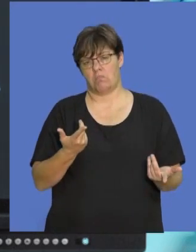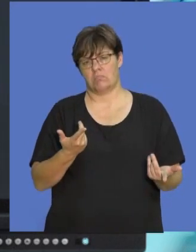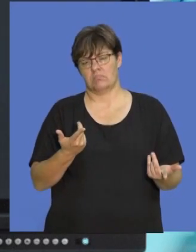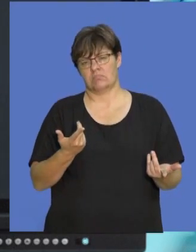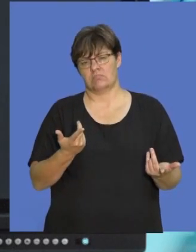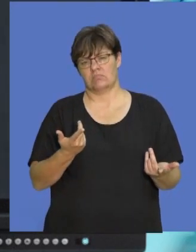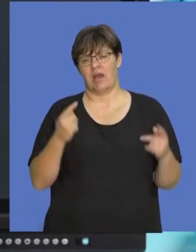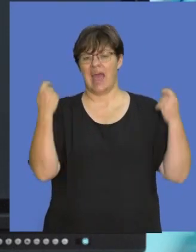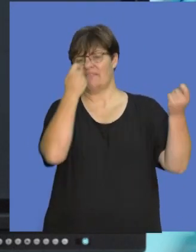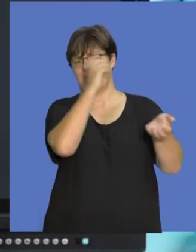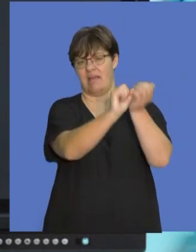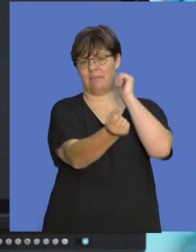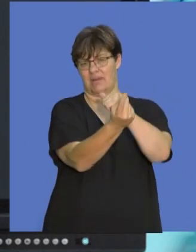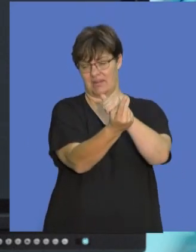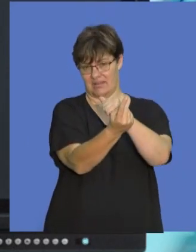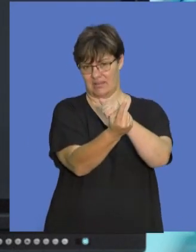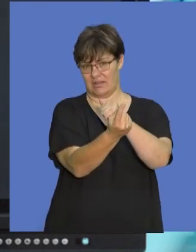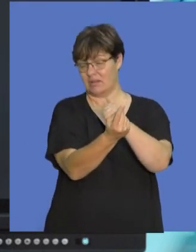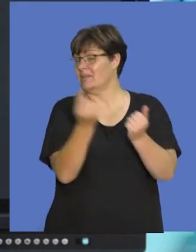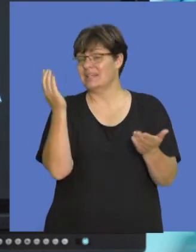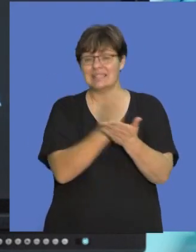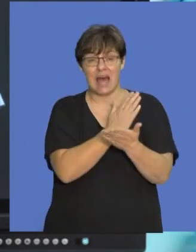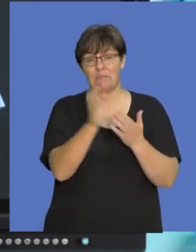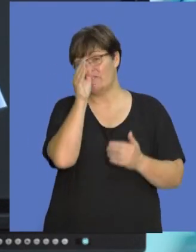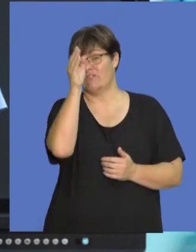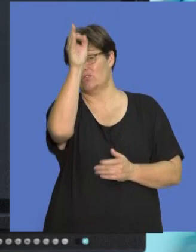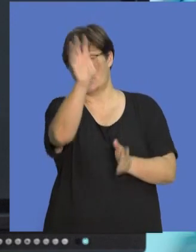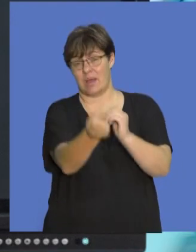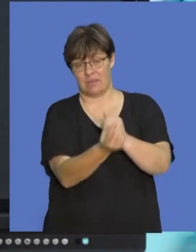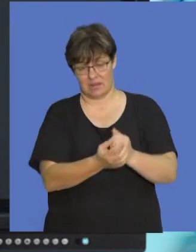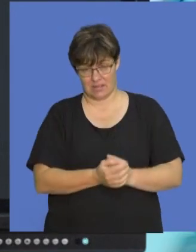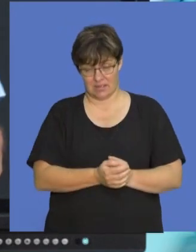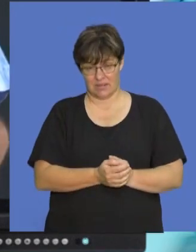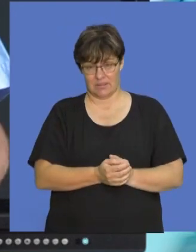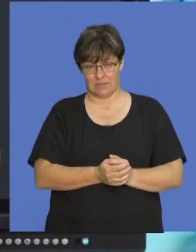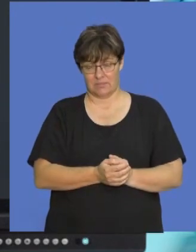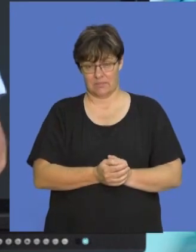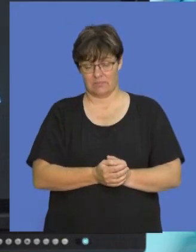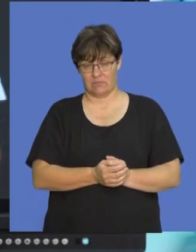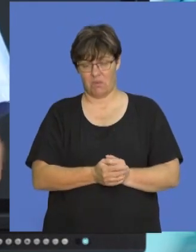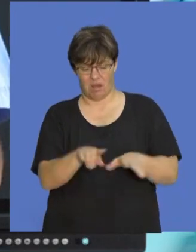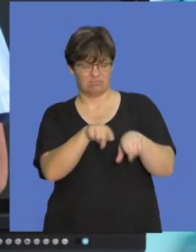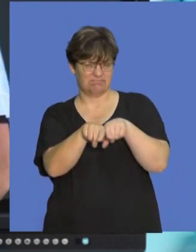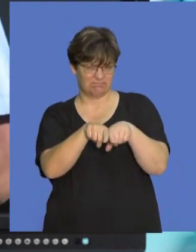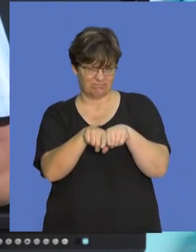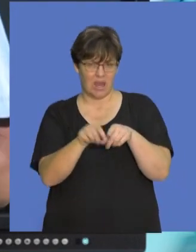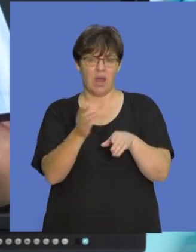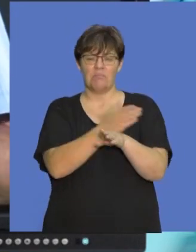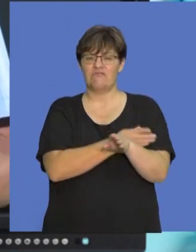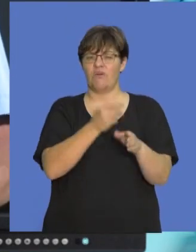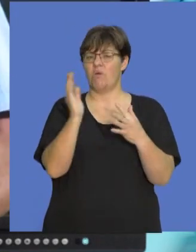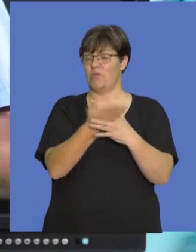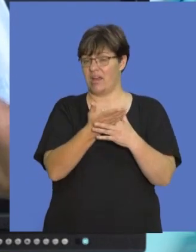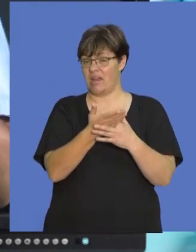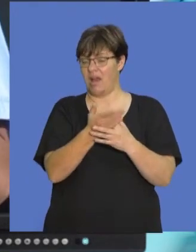of an event taking place sometime in the future. And so we did a little experiment before the break,